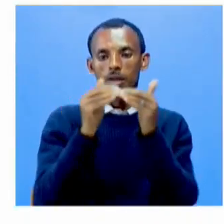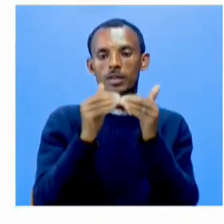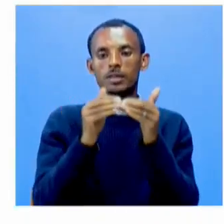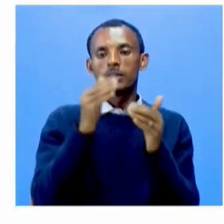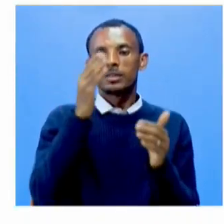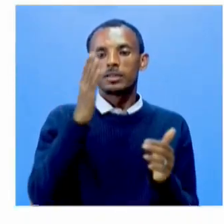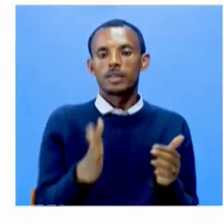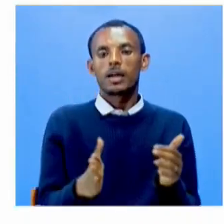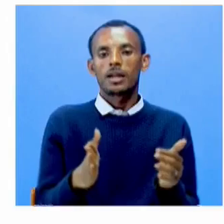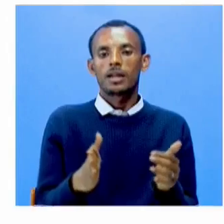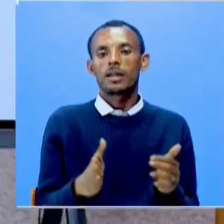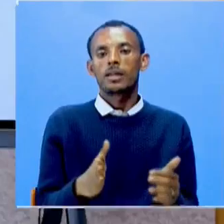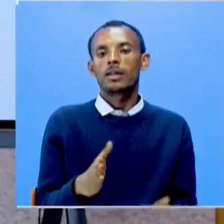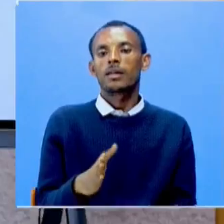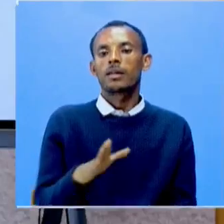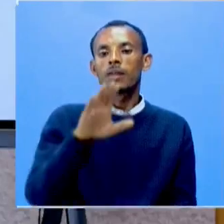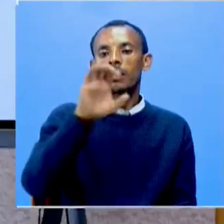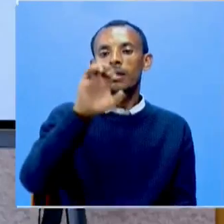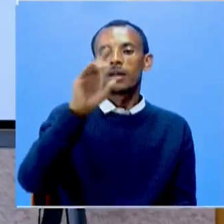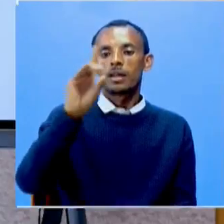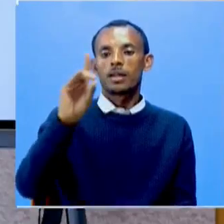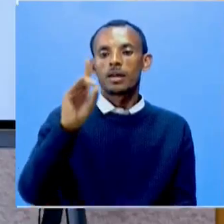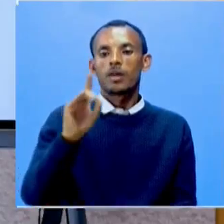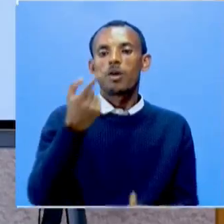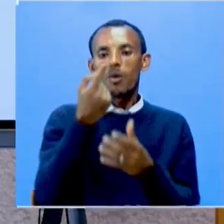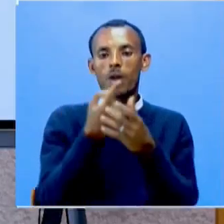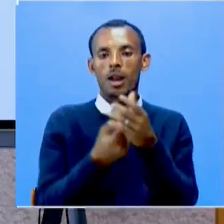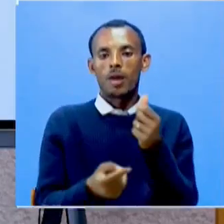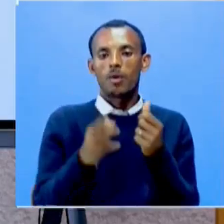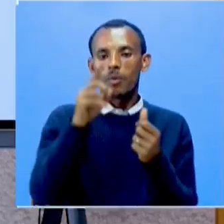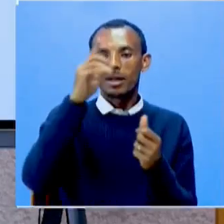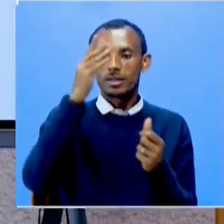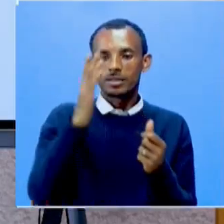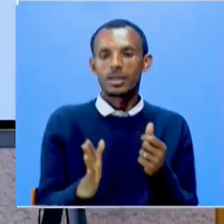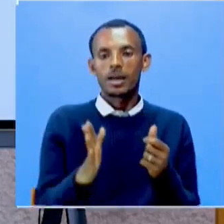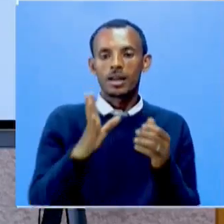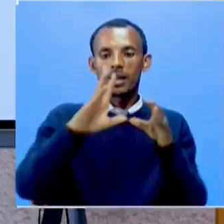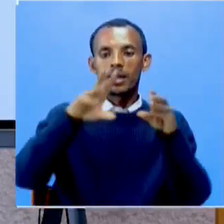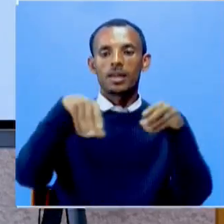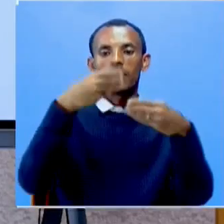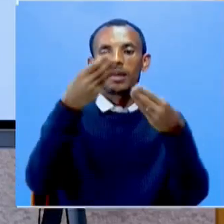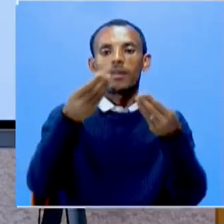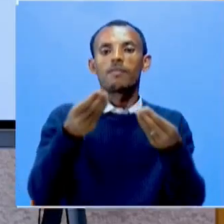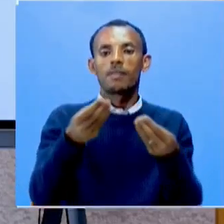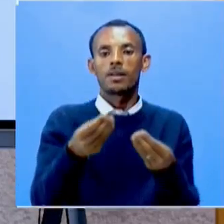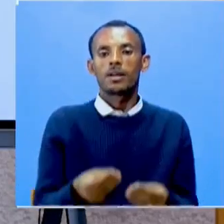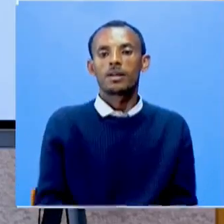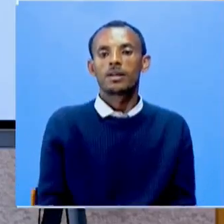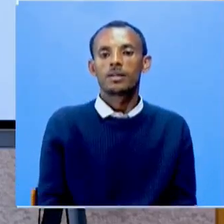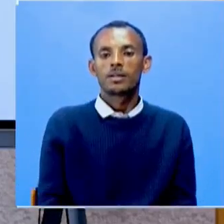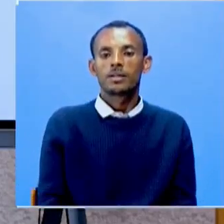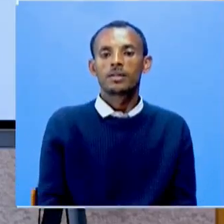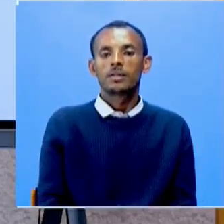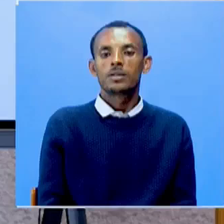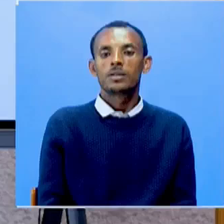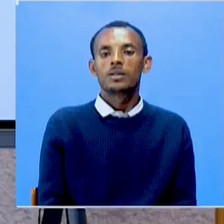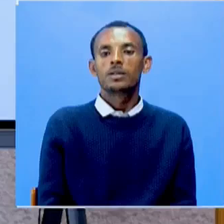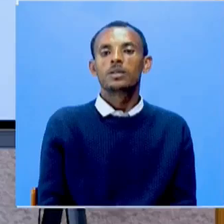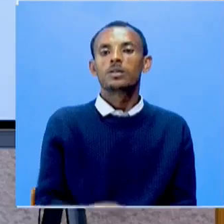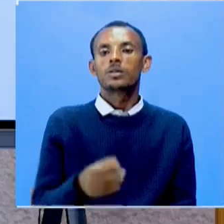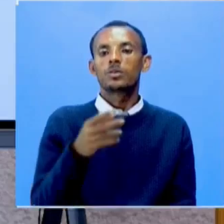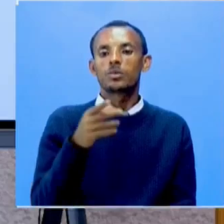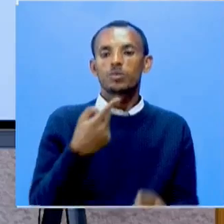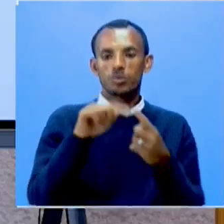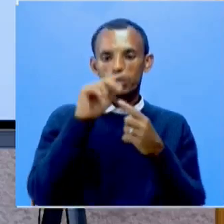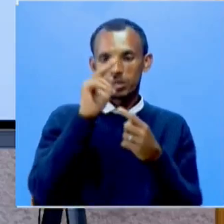side. So only one side is given in this question. To check